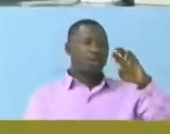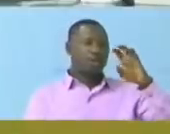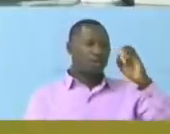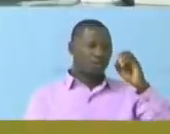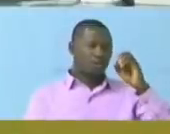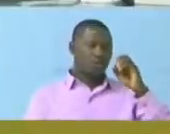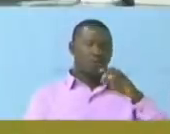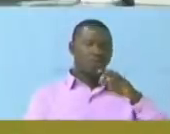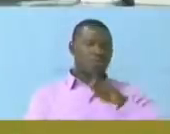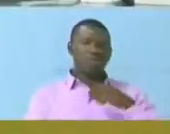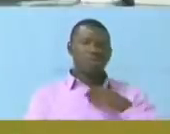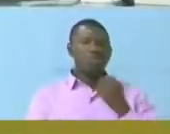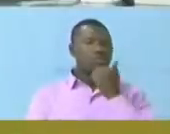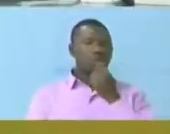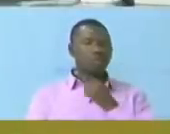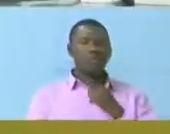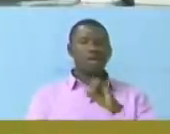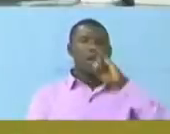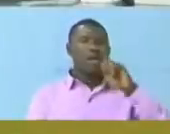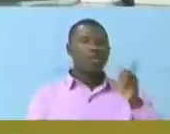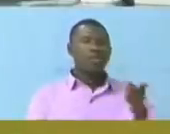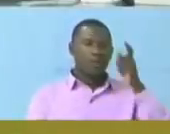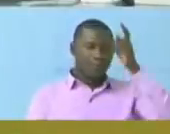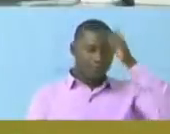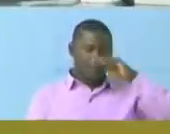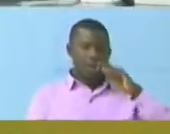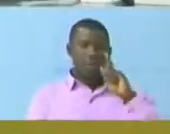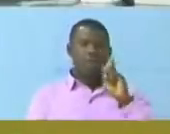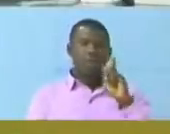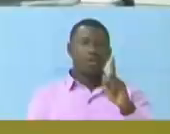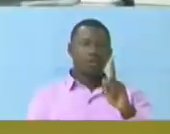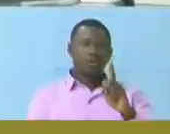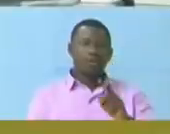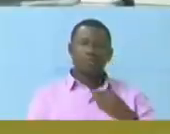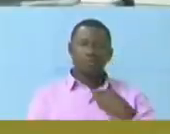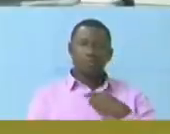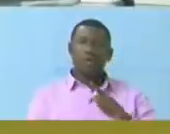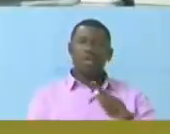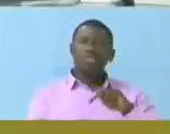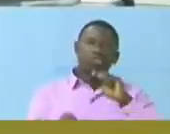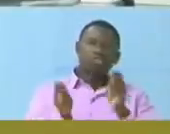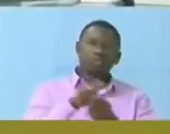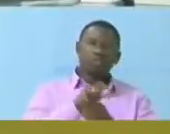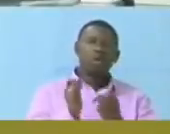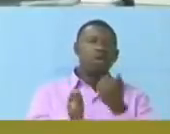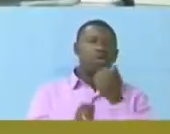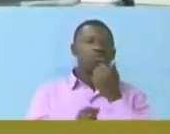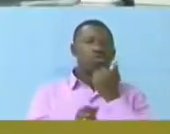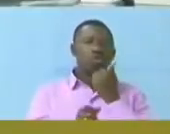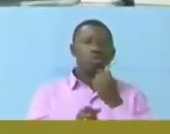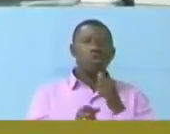IGP1, I changed my number plates to different regions.